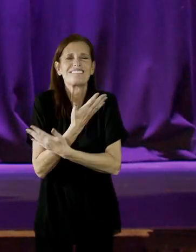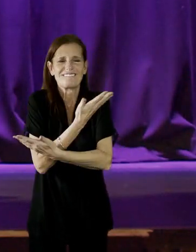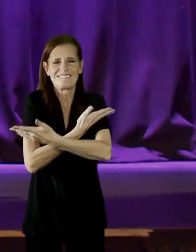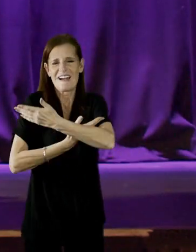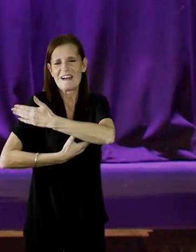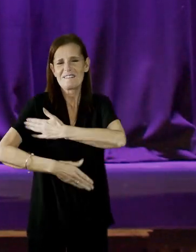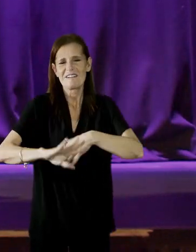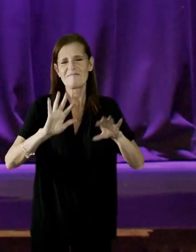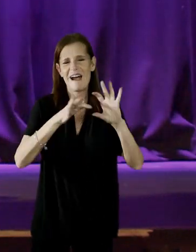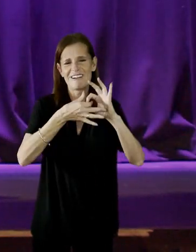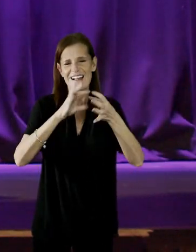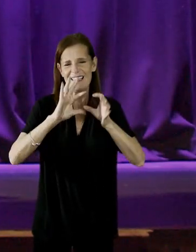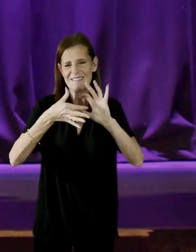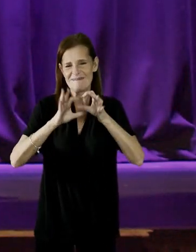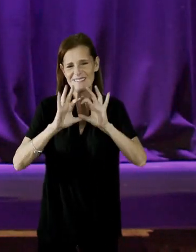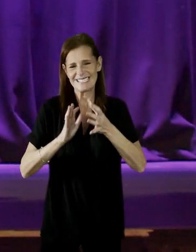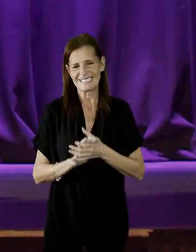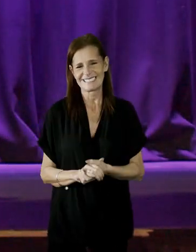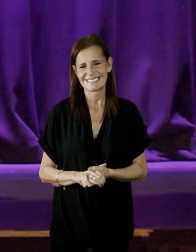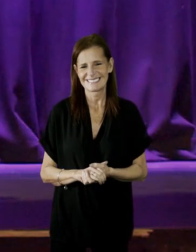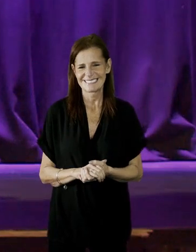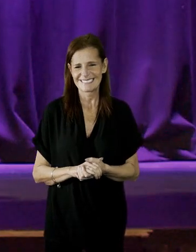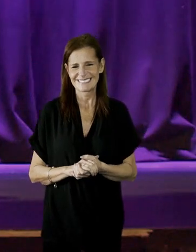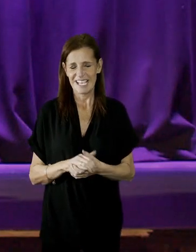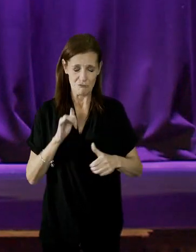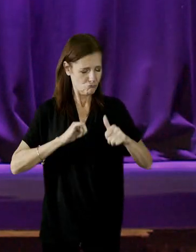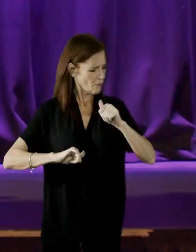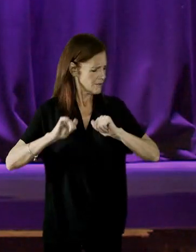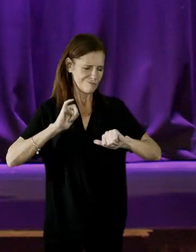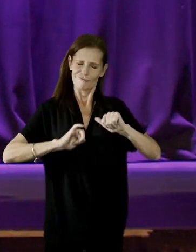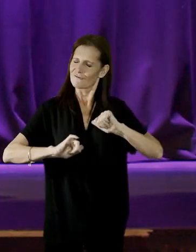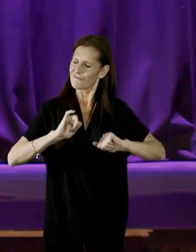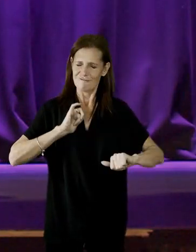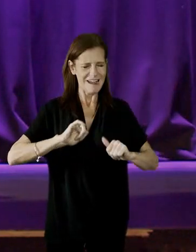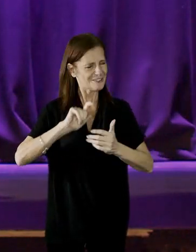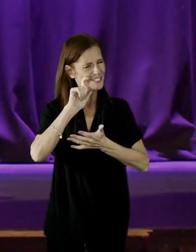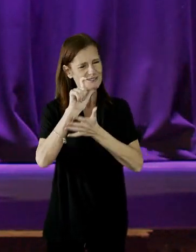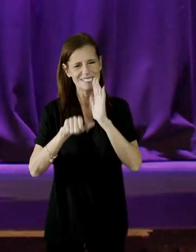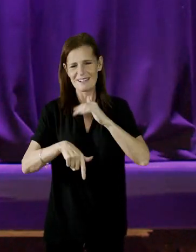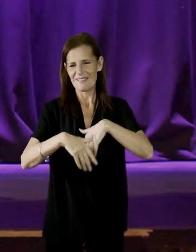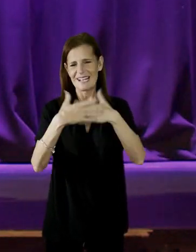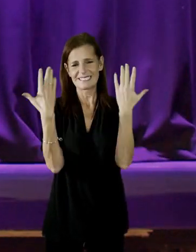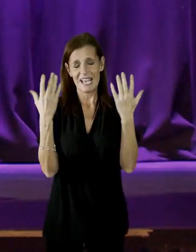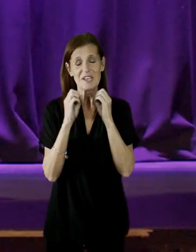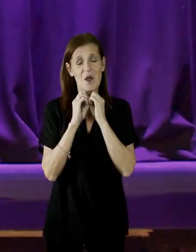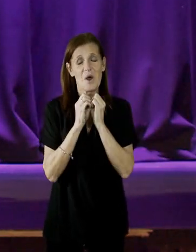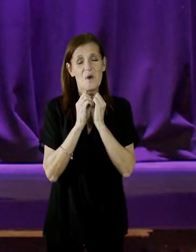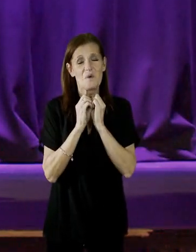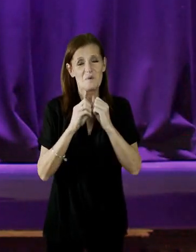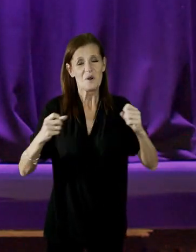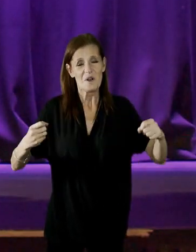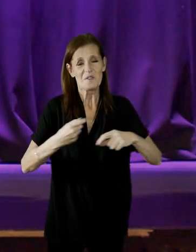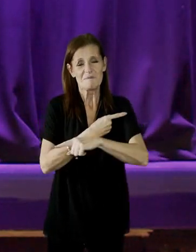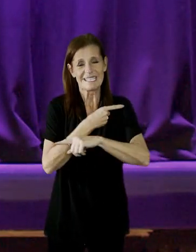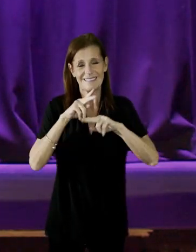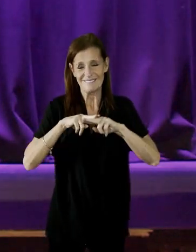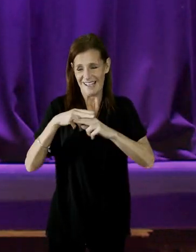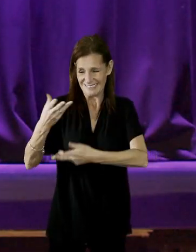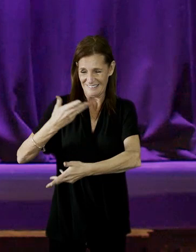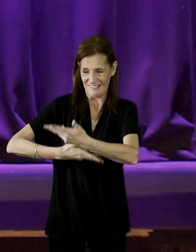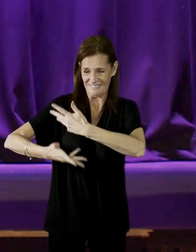Yeah, it made me proud to be disabled that day. Worth missing the final of that just for that.